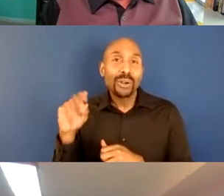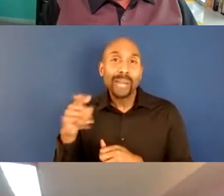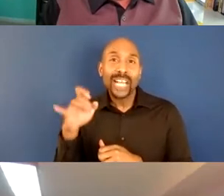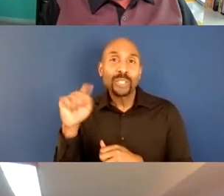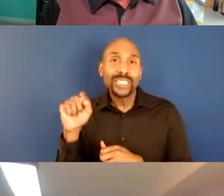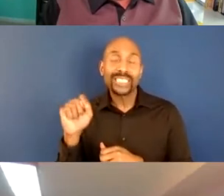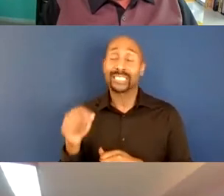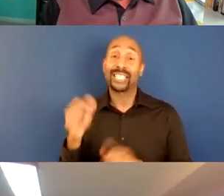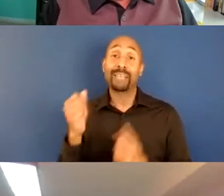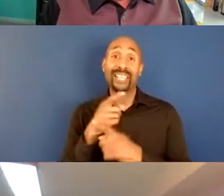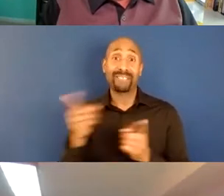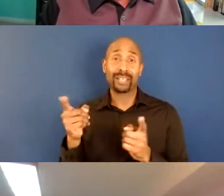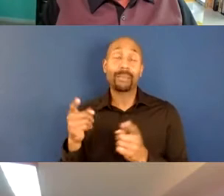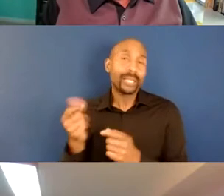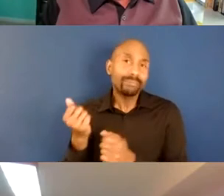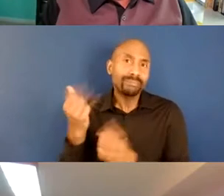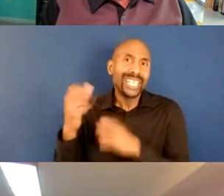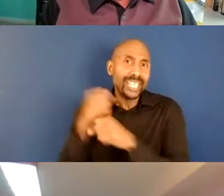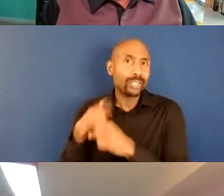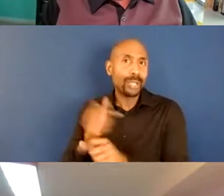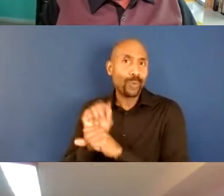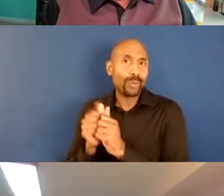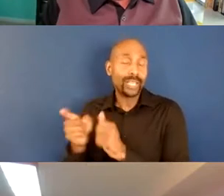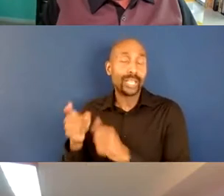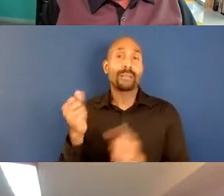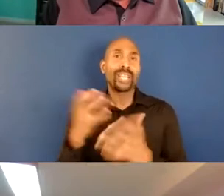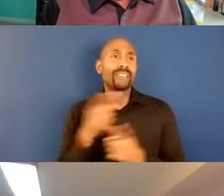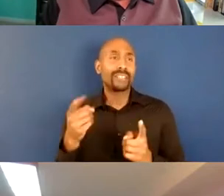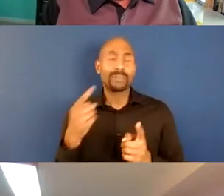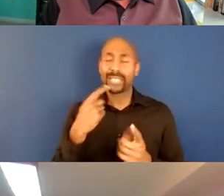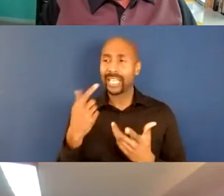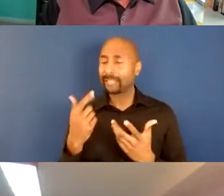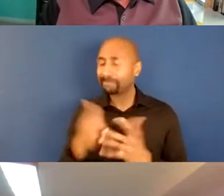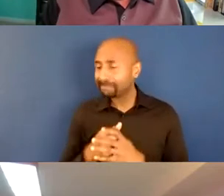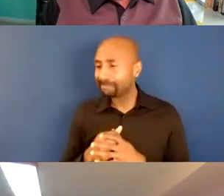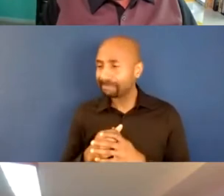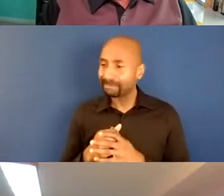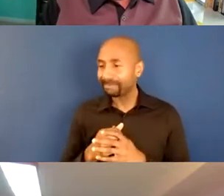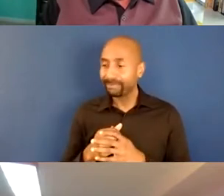years. And I said, oh, but this, you know, this is so good. I'm getting such rich data.